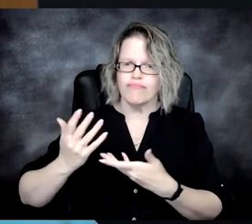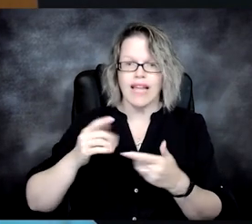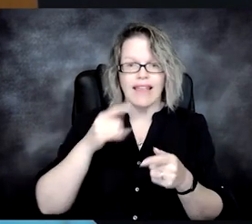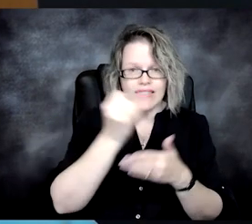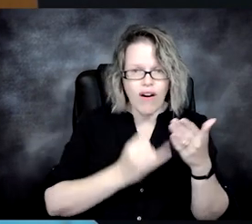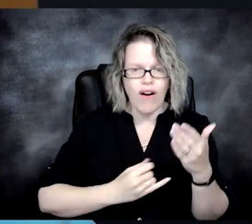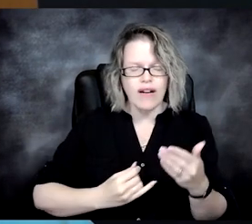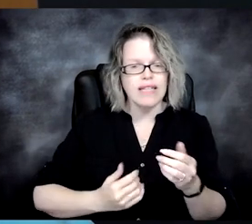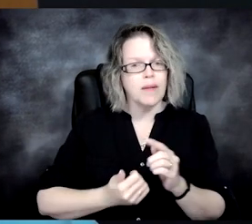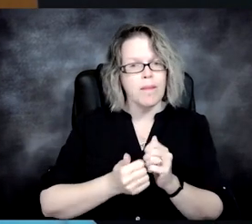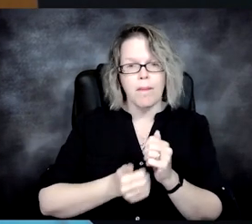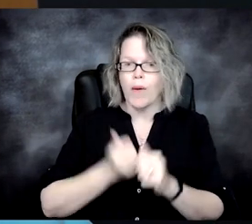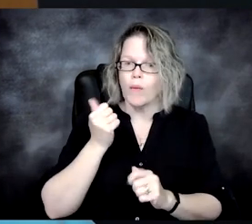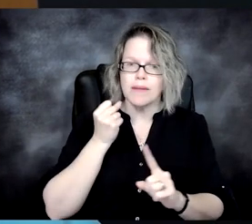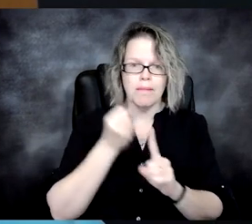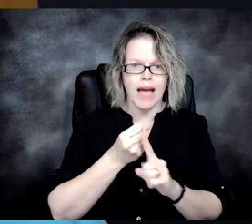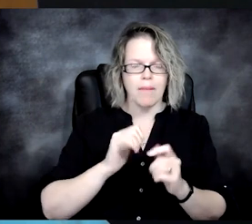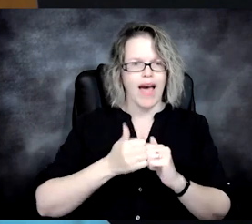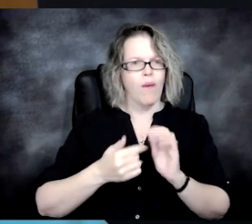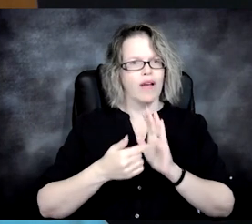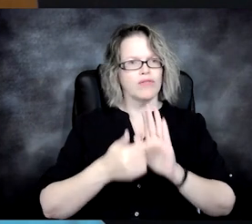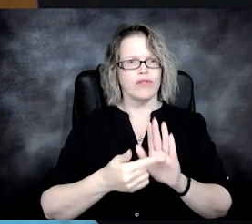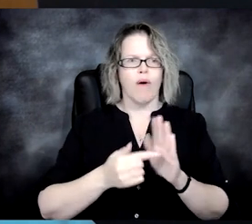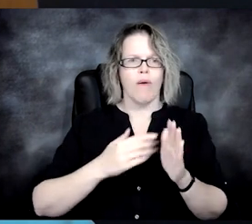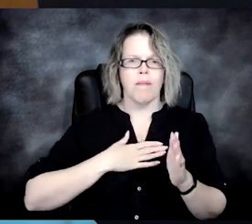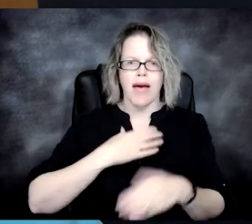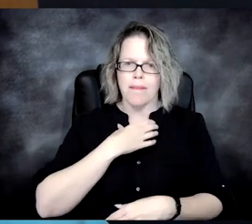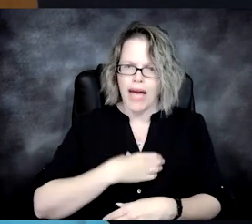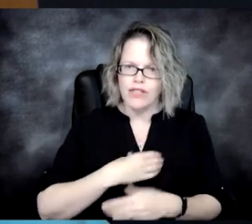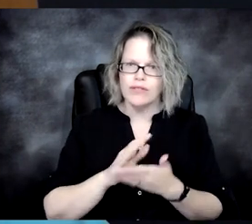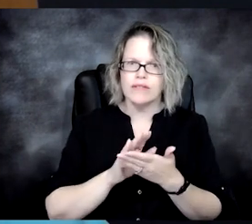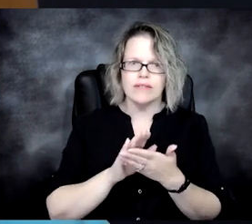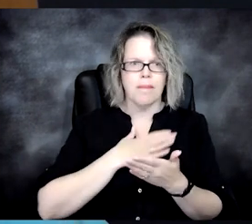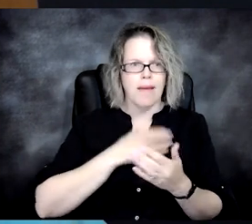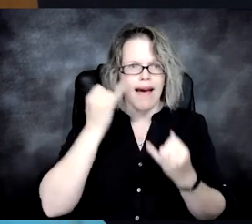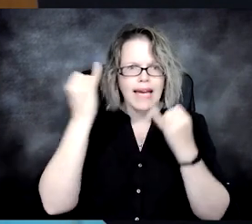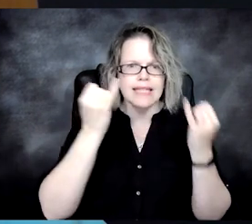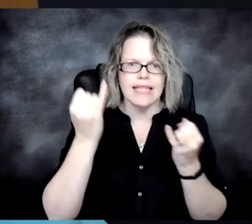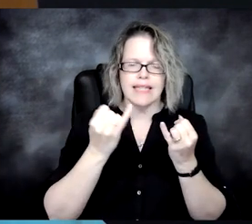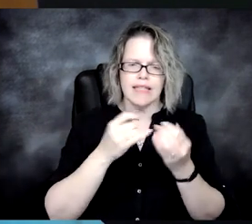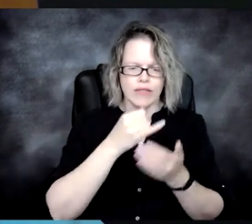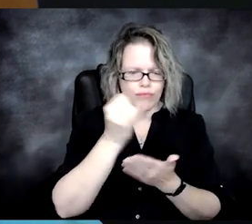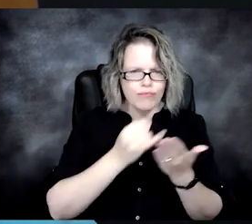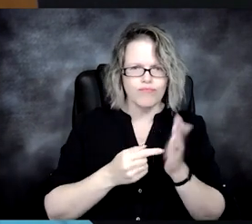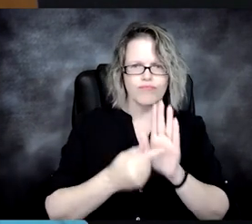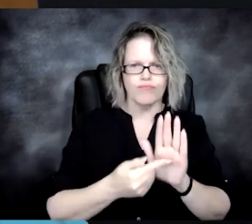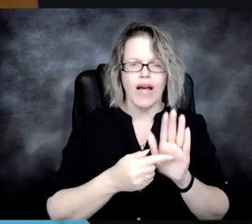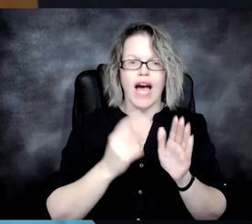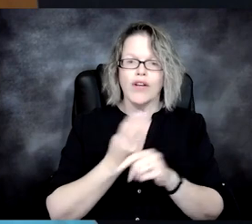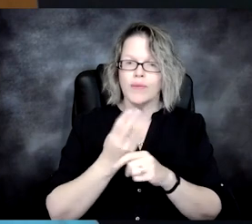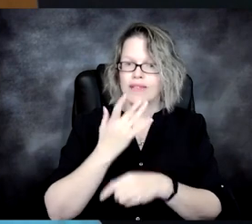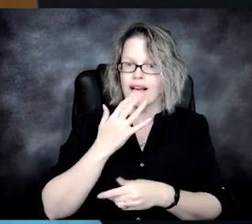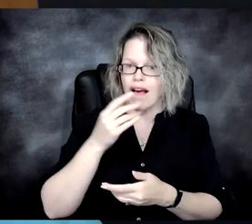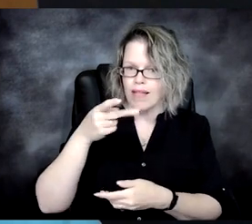impactful because it's the way I can best voice my passions and my ideas, and I use colored pencils